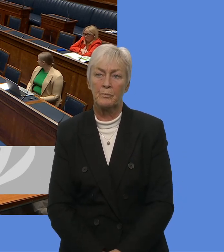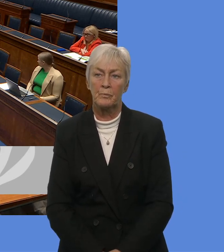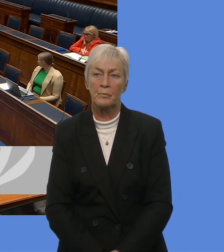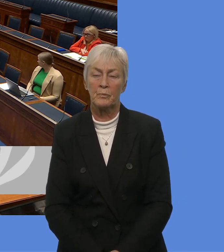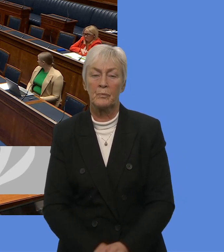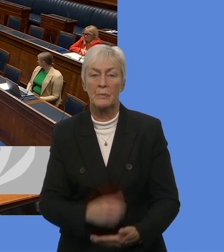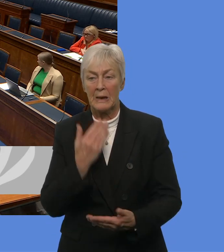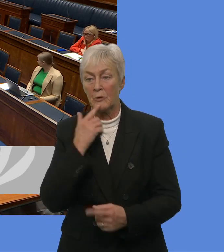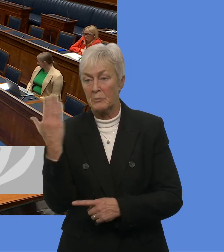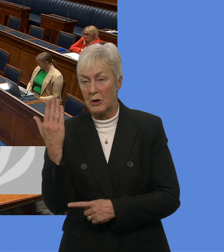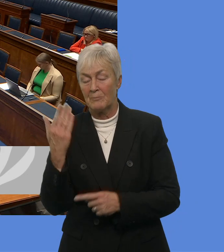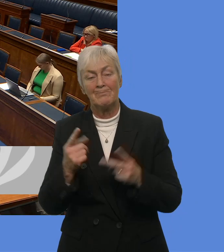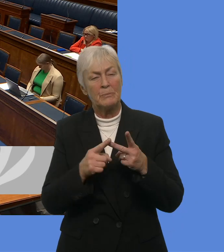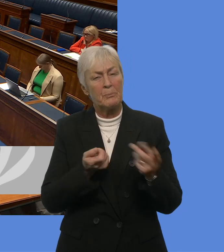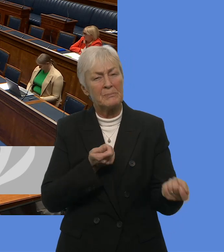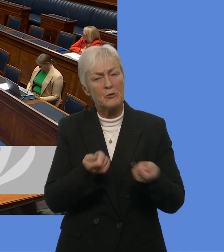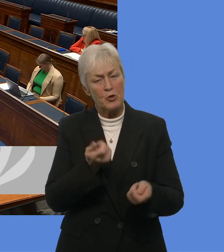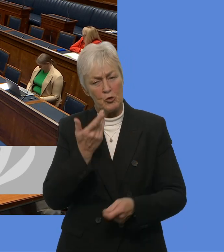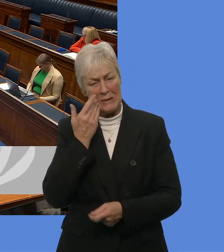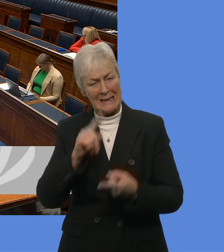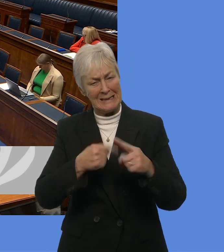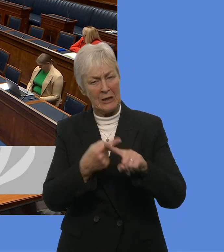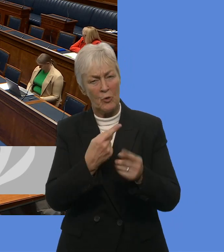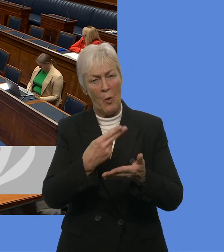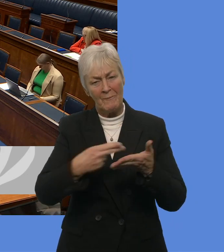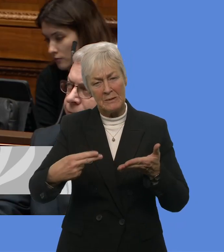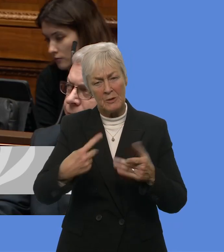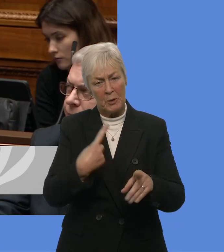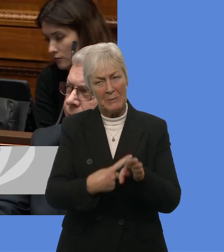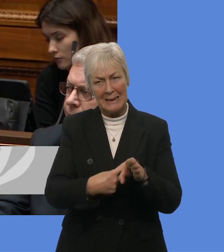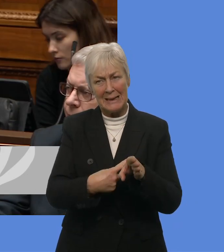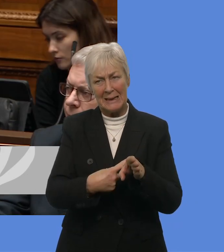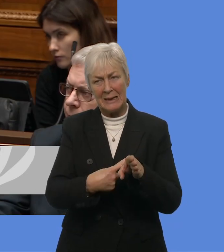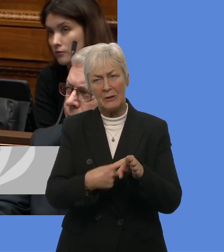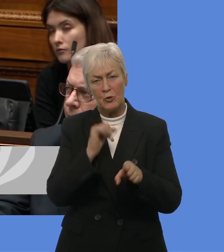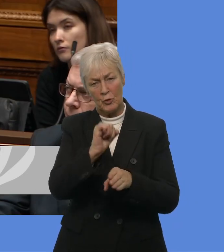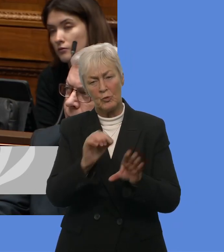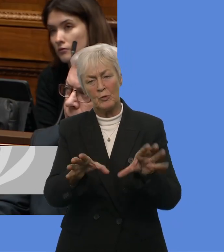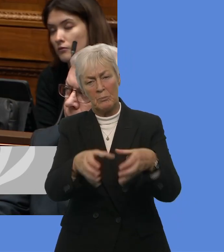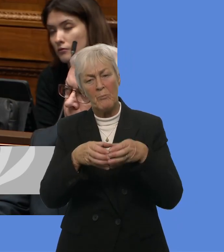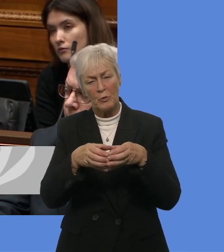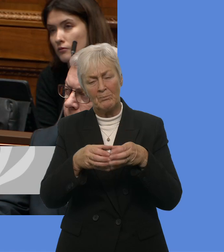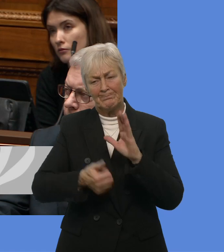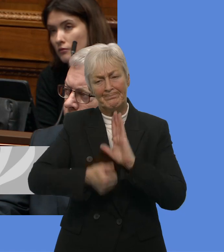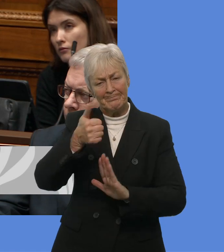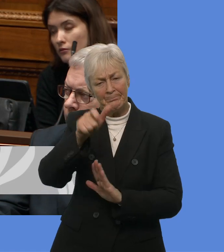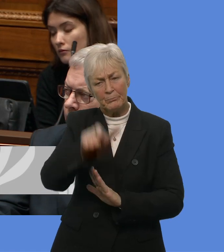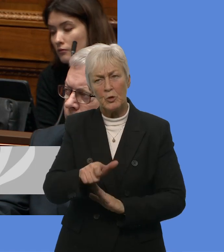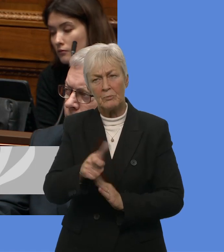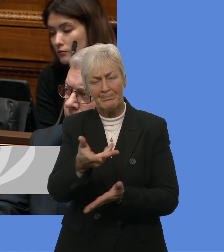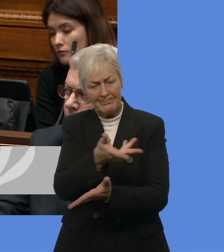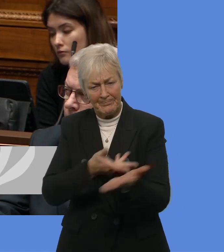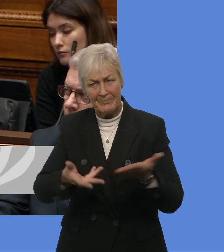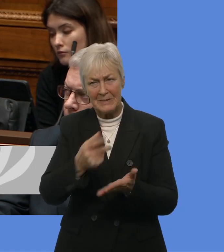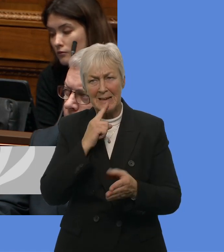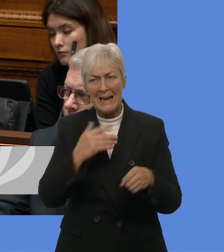Speaker, Deputy First Minister, recently at the Executive Office Committee, your lead departmental official was enabled